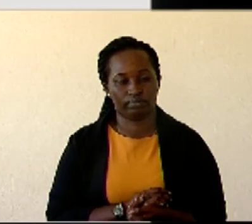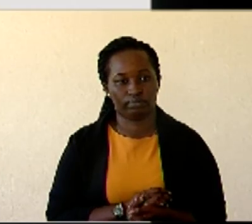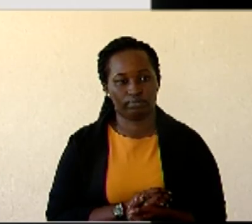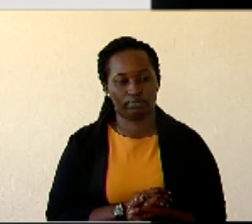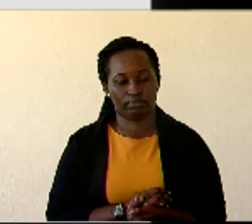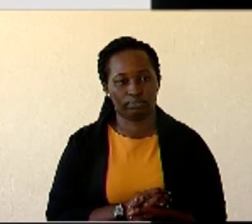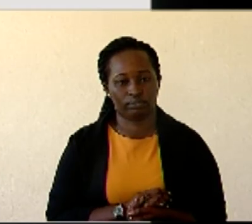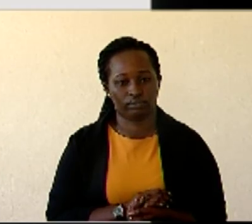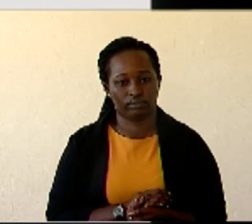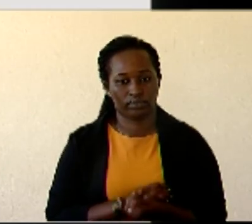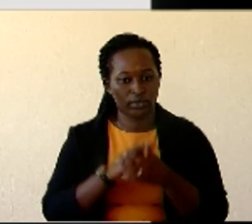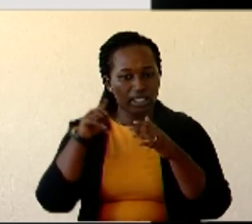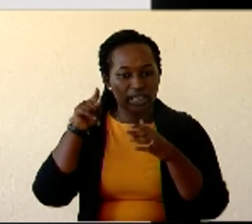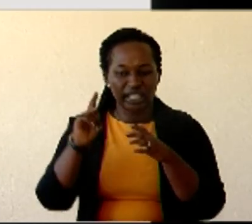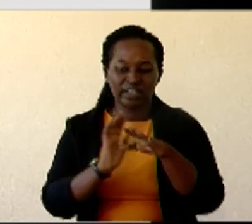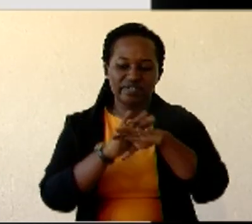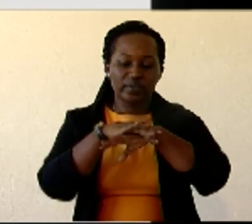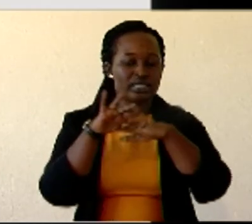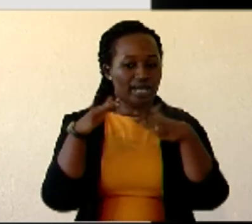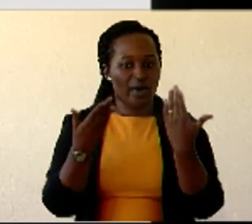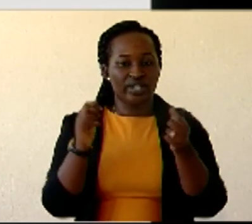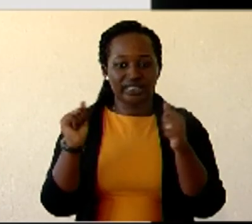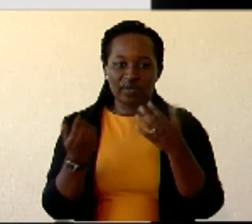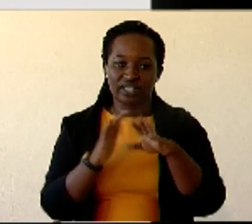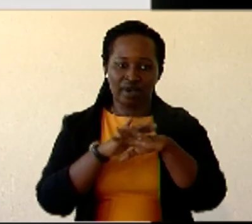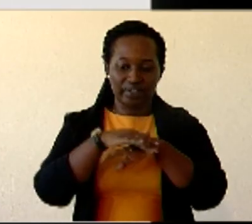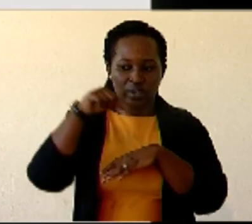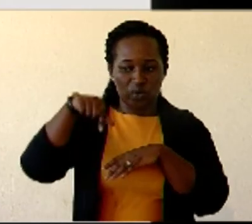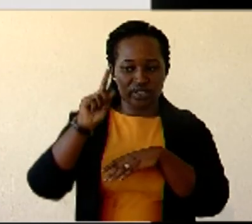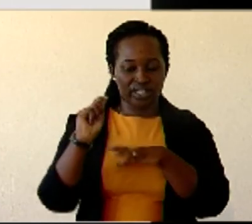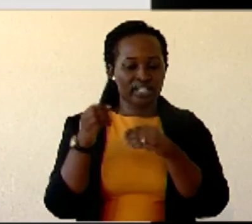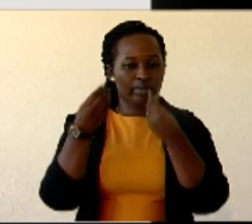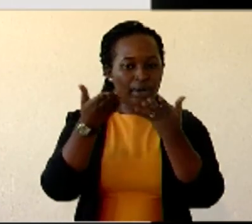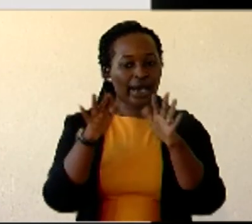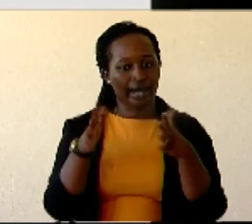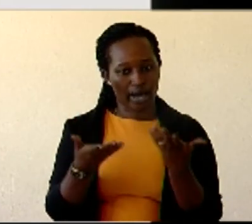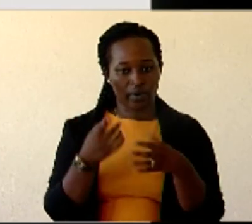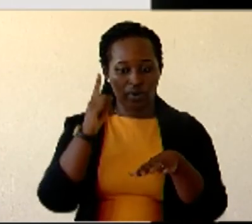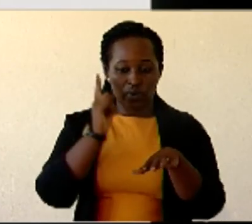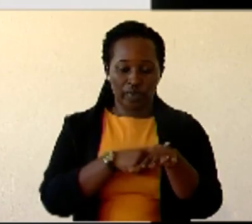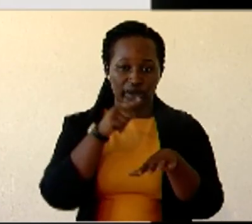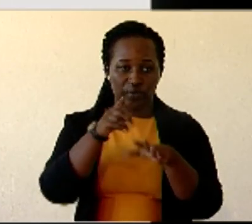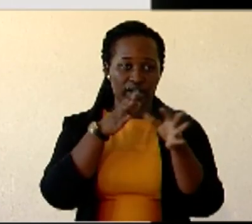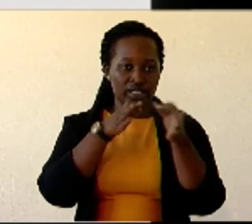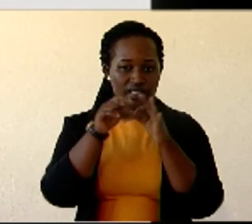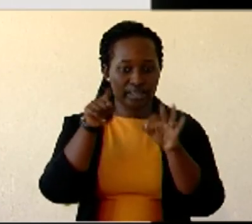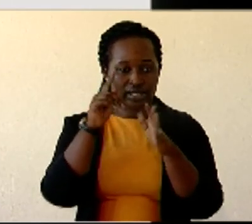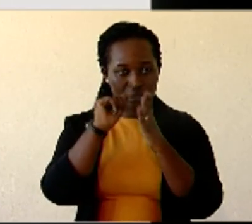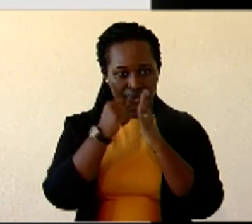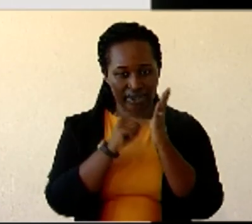commodity. So how does this one influence or affect quantity supplied? So when you're explaining these factors, try